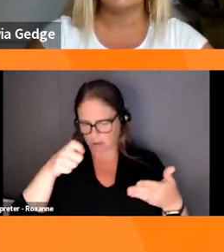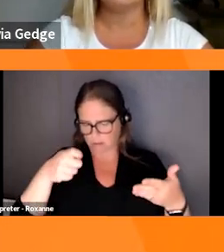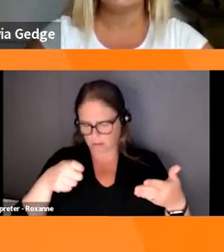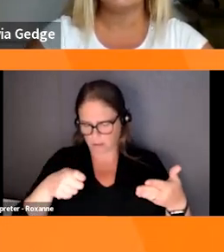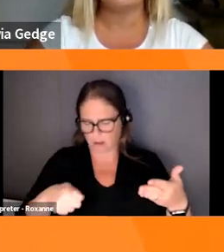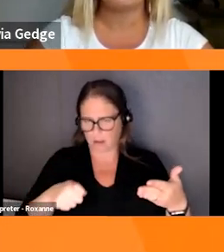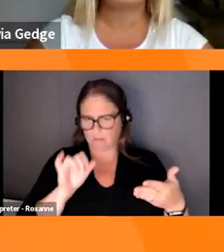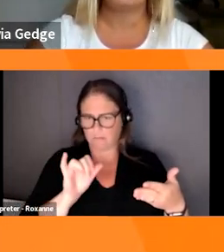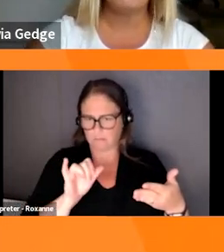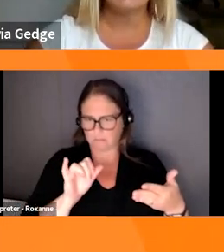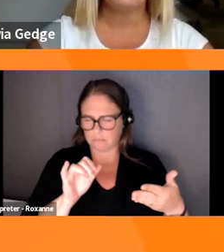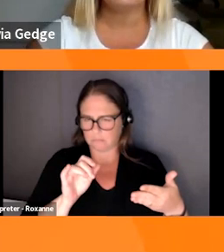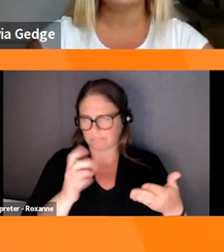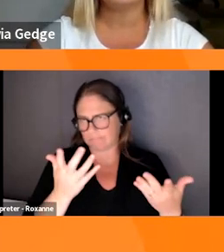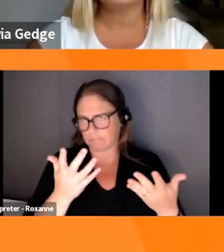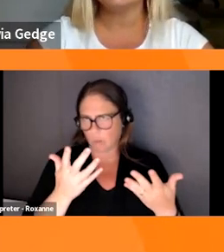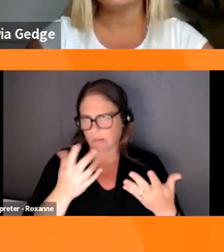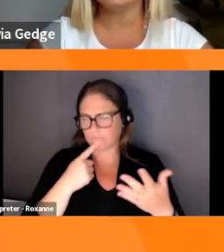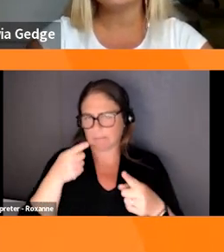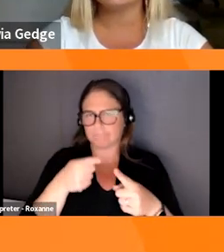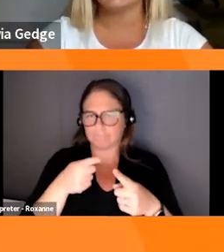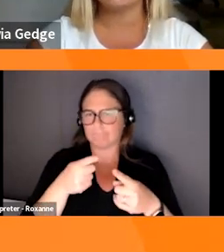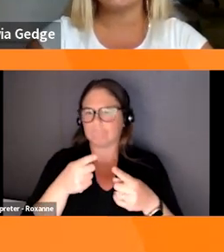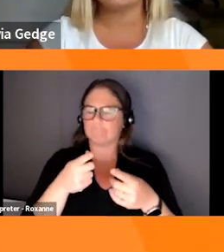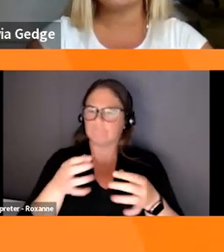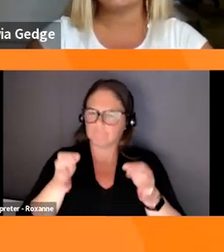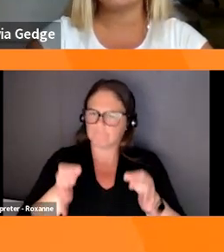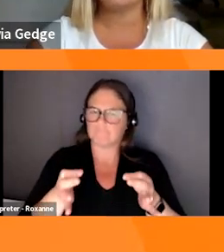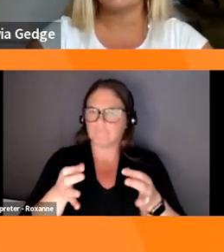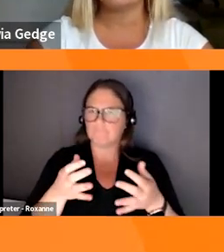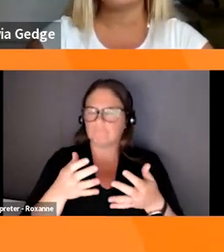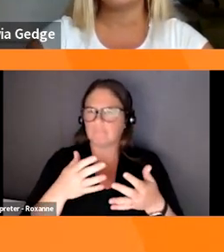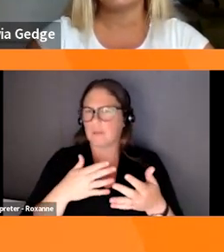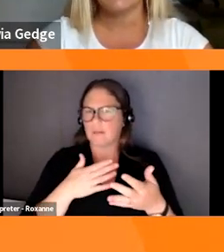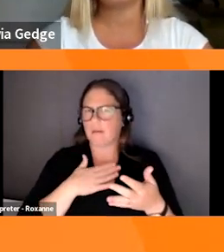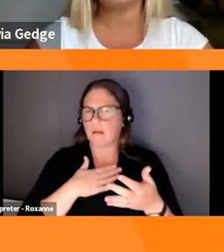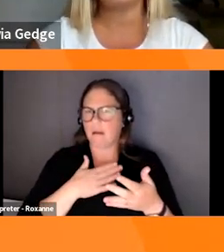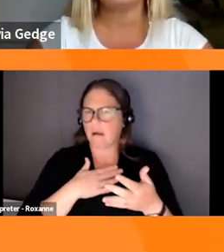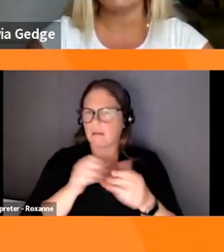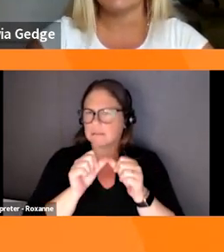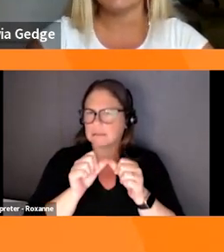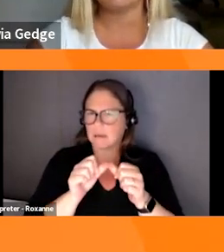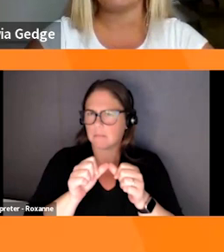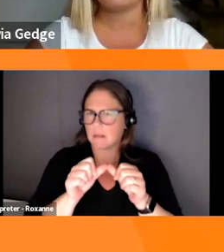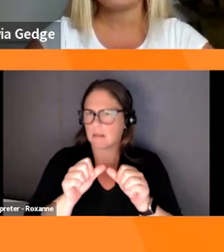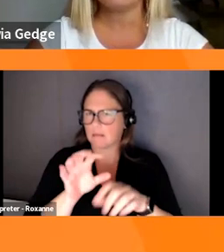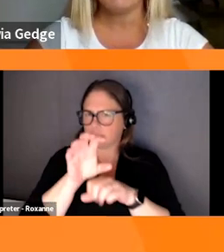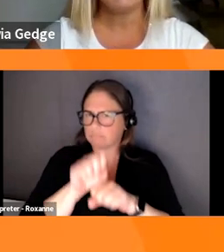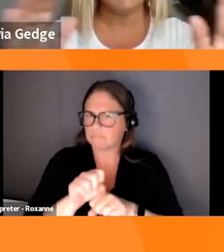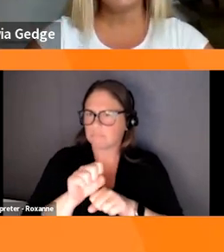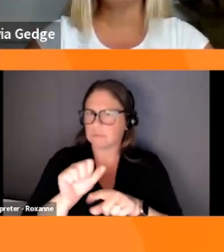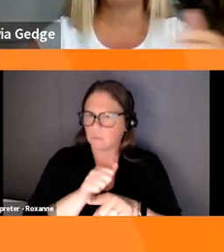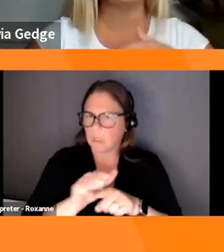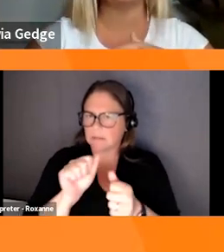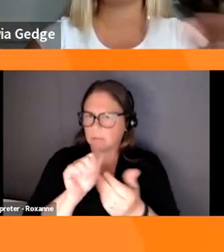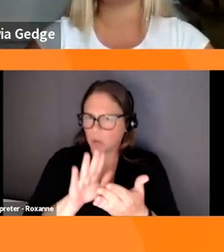ultimately evaluate what is your sustainability practices right now and give you the baseline.